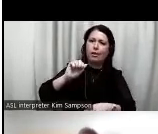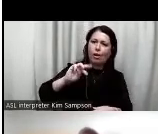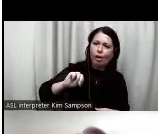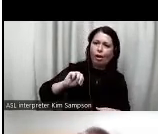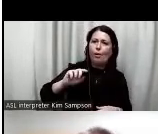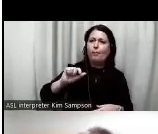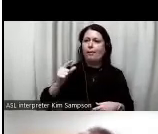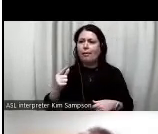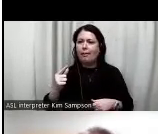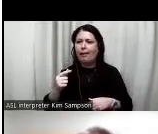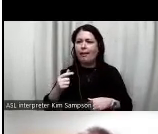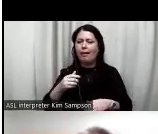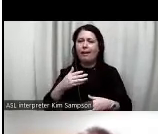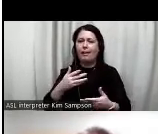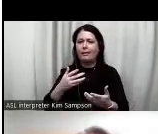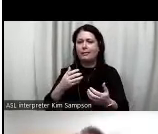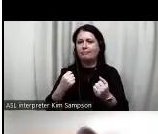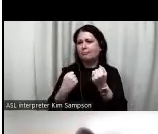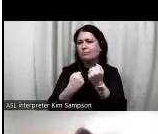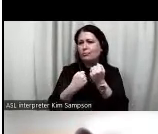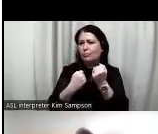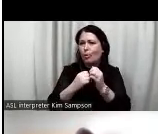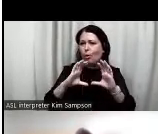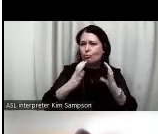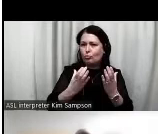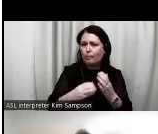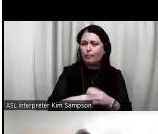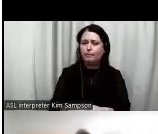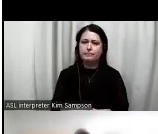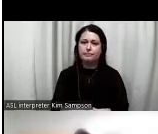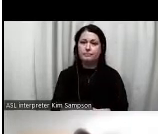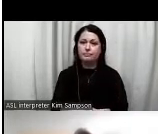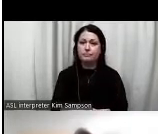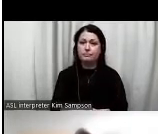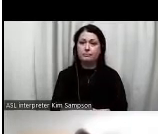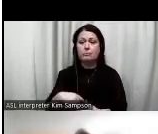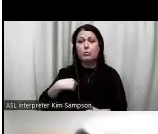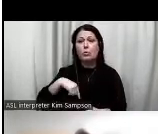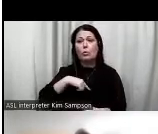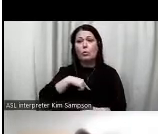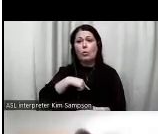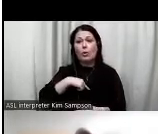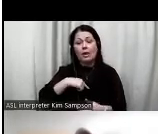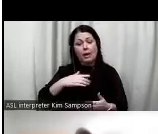We like to introduce our patients to